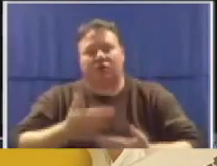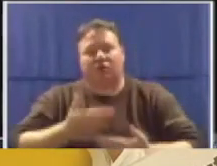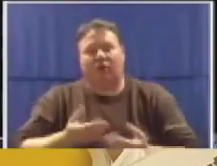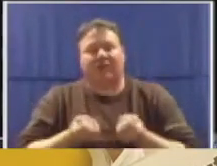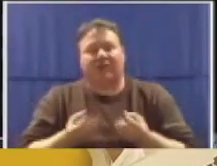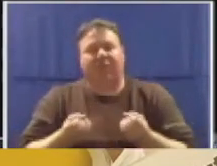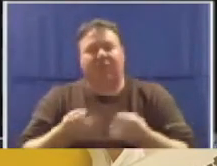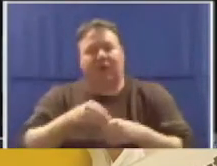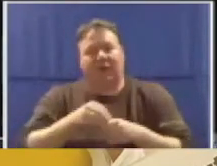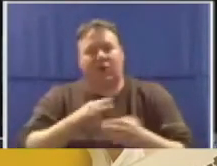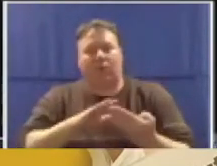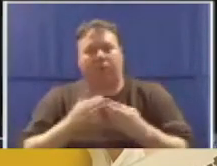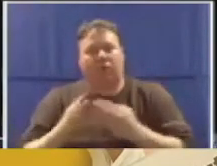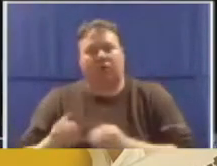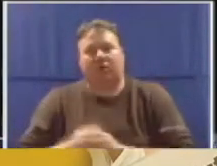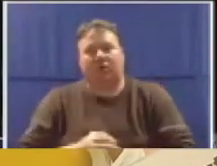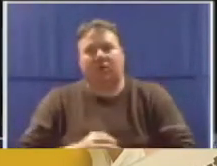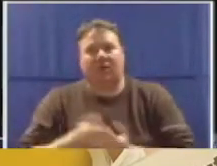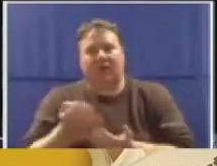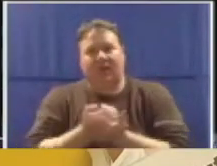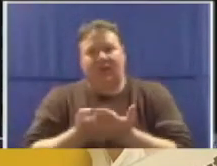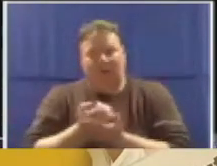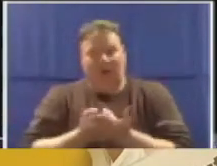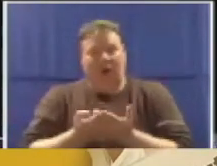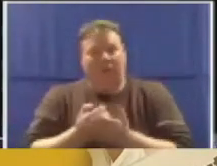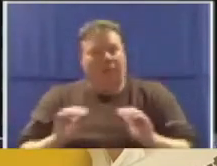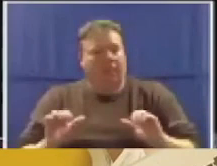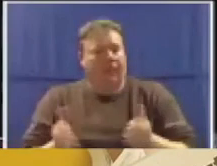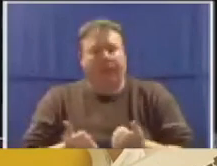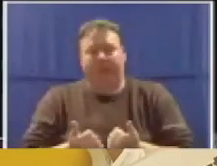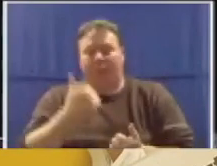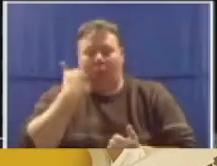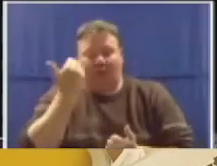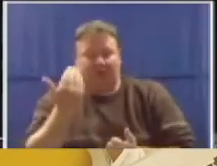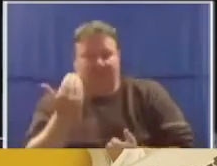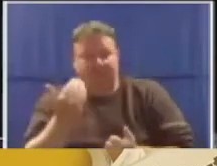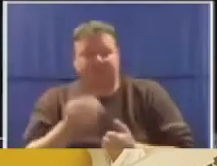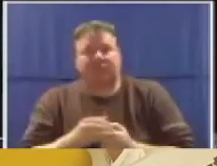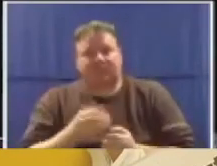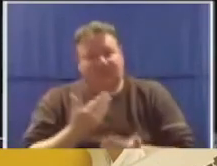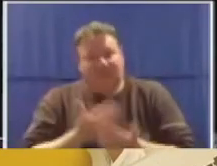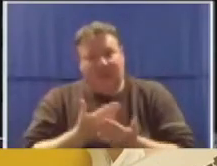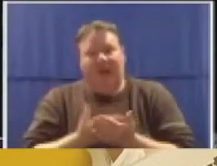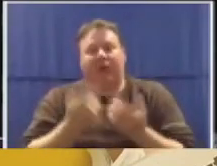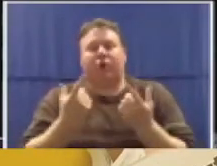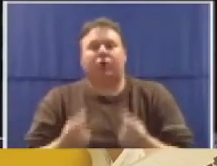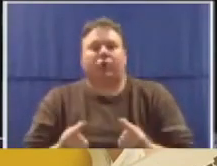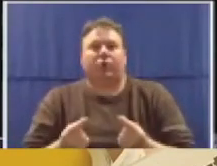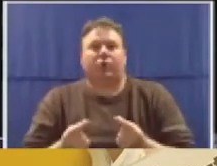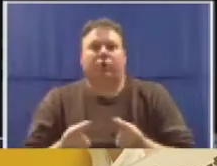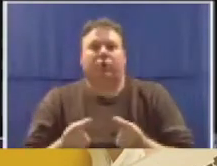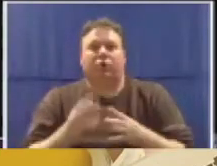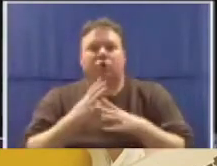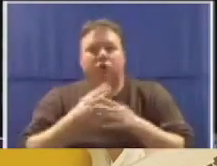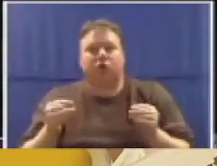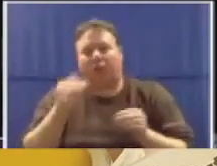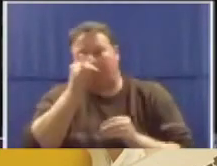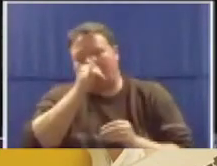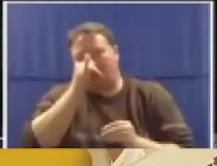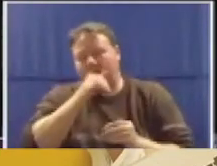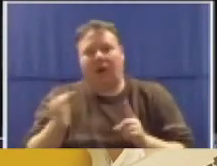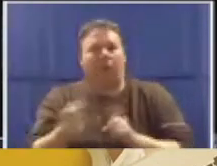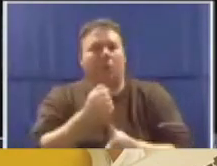communities and their economic well-being, then something can be done to ward off this criminal assault on